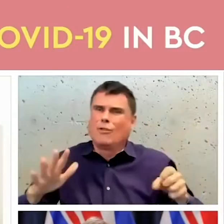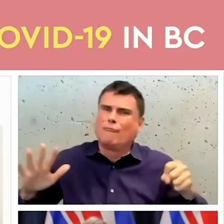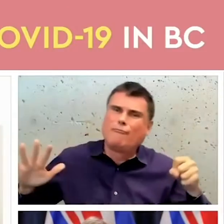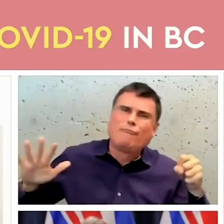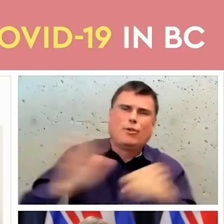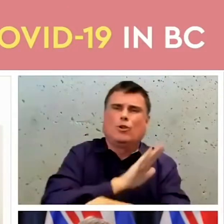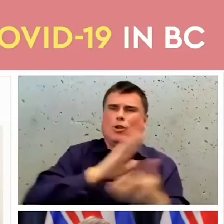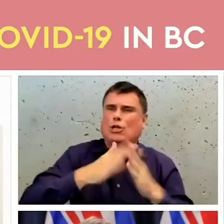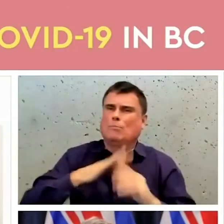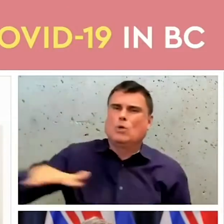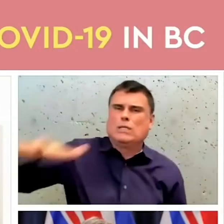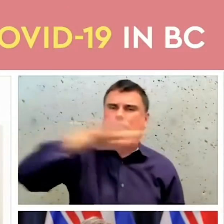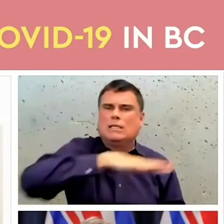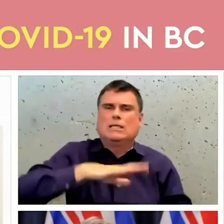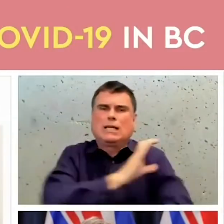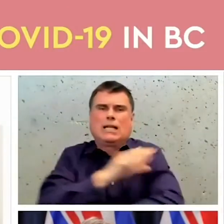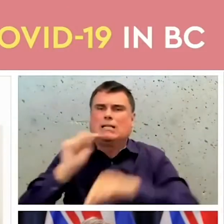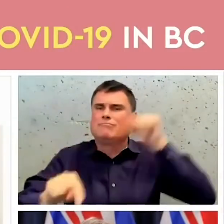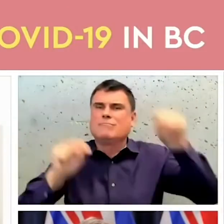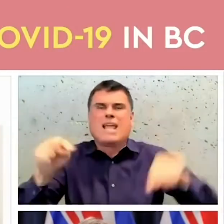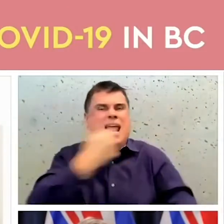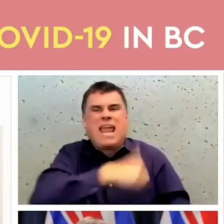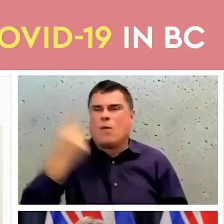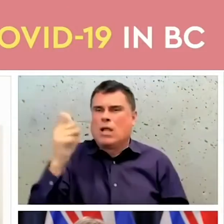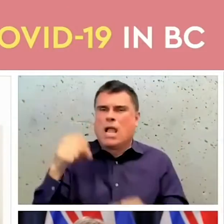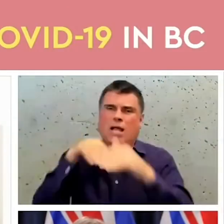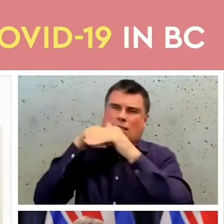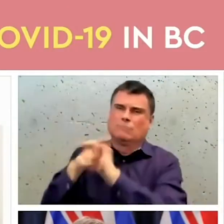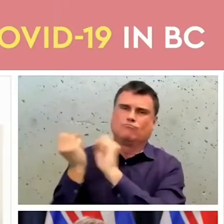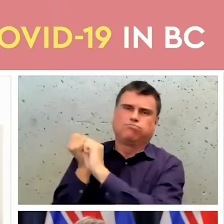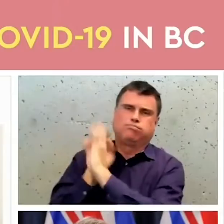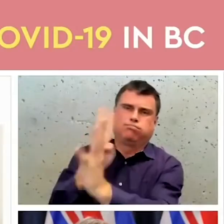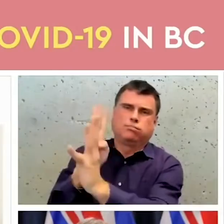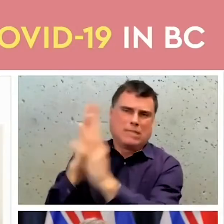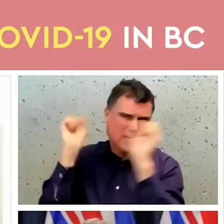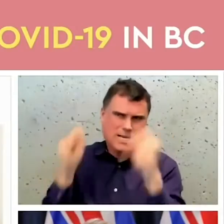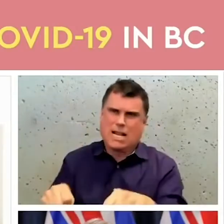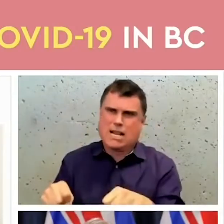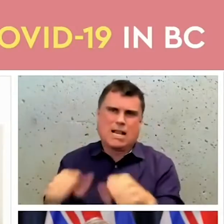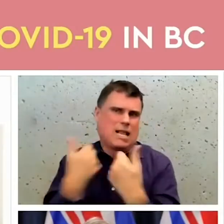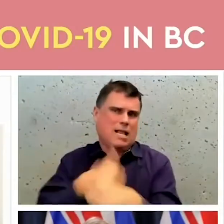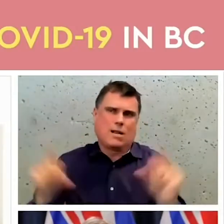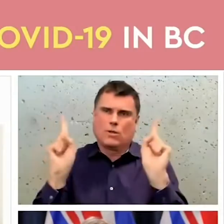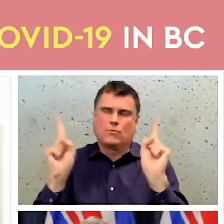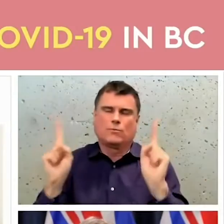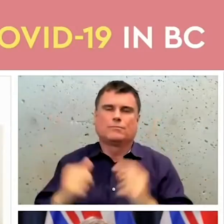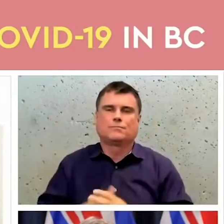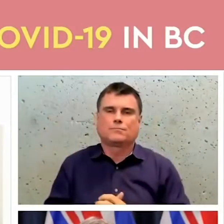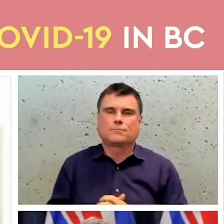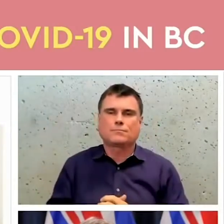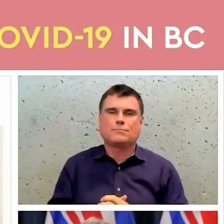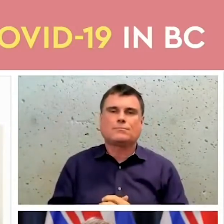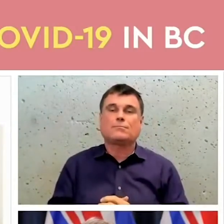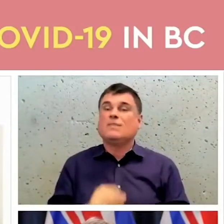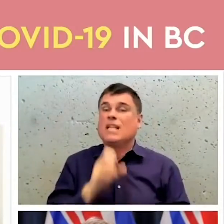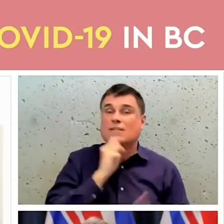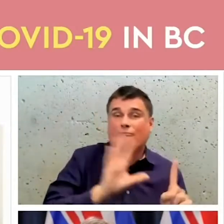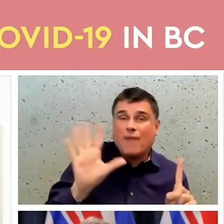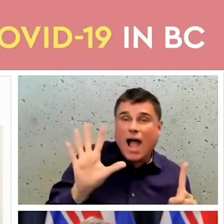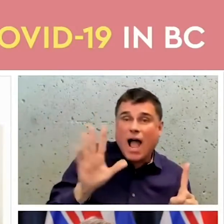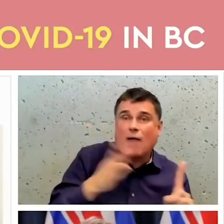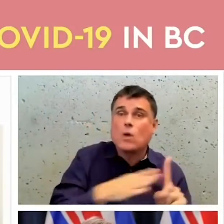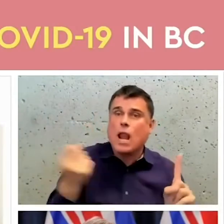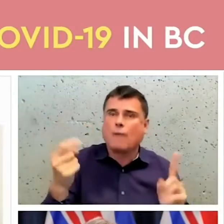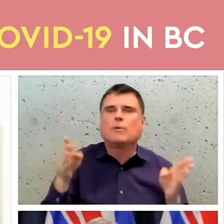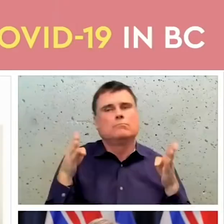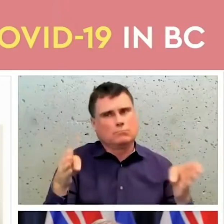be able to offer the vaccine, the pediatric vaccine for 5 to 11, and then the vaccines for the 12 and over